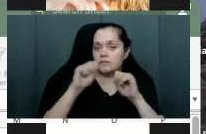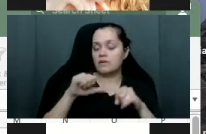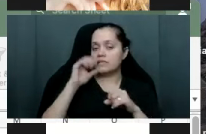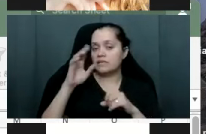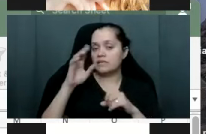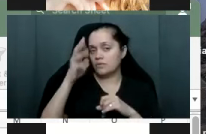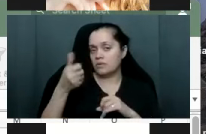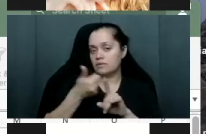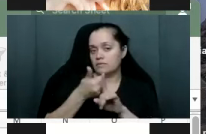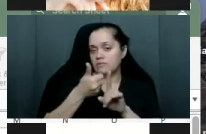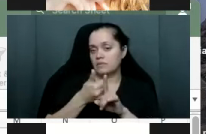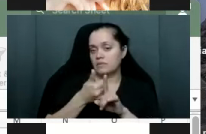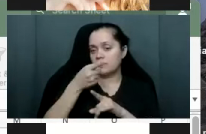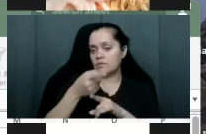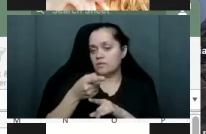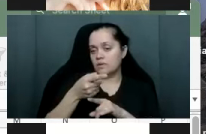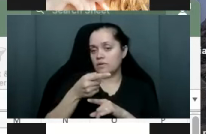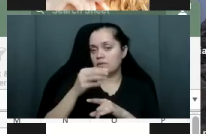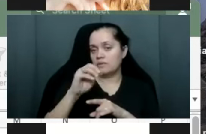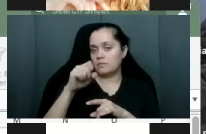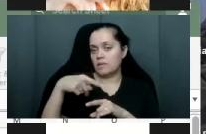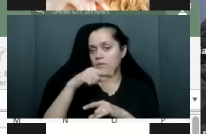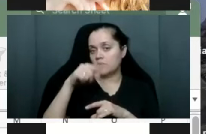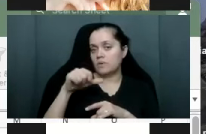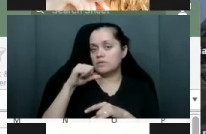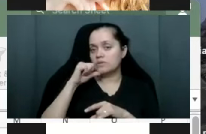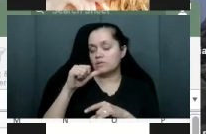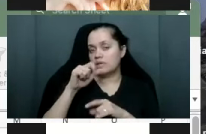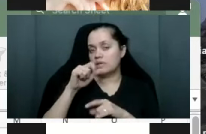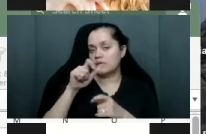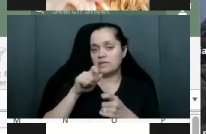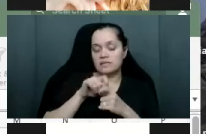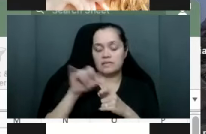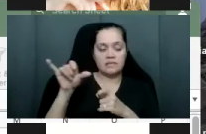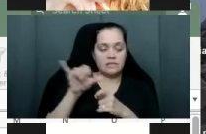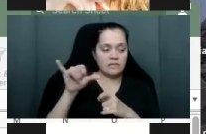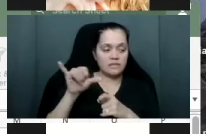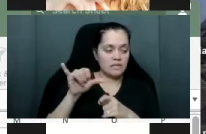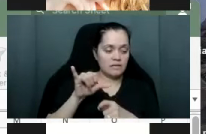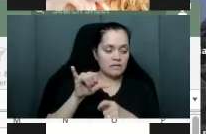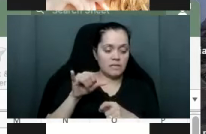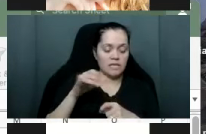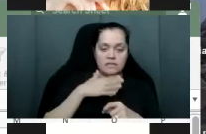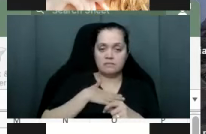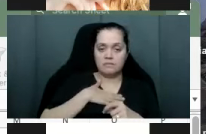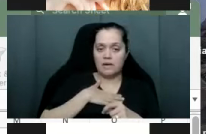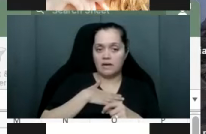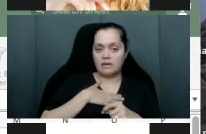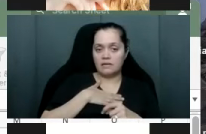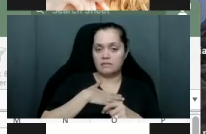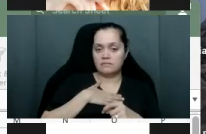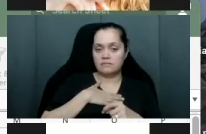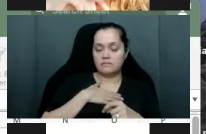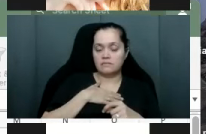so their existing map quizzes are not exactly the same as my customized map